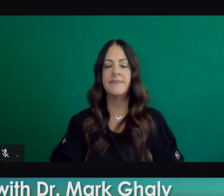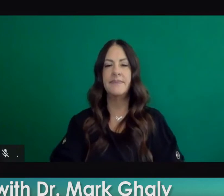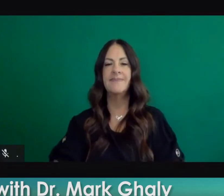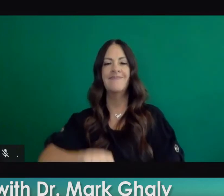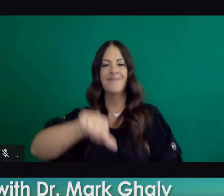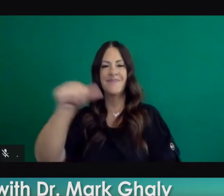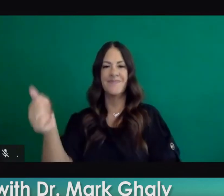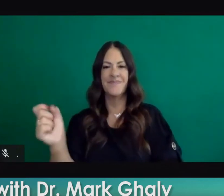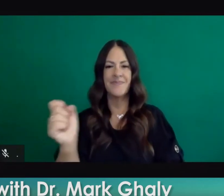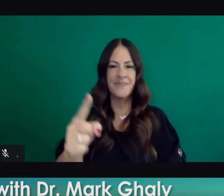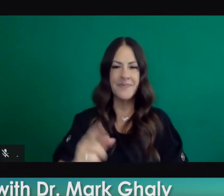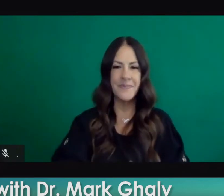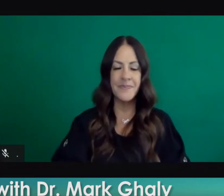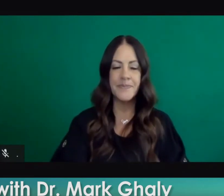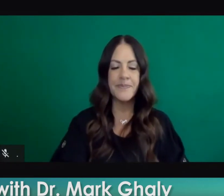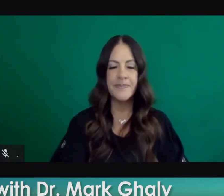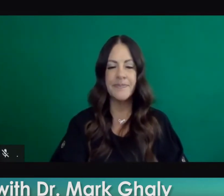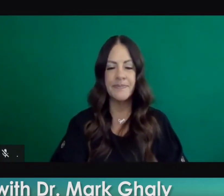News Radio.